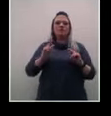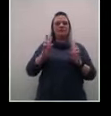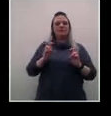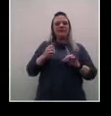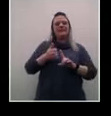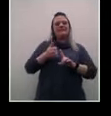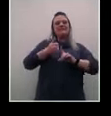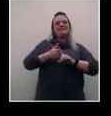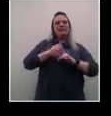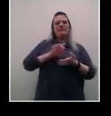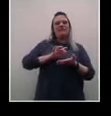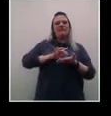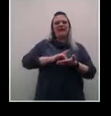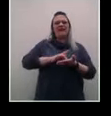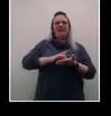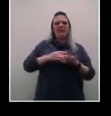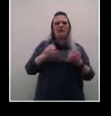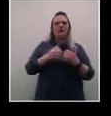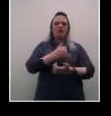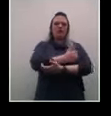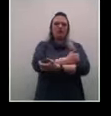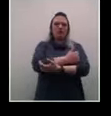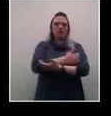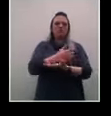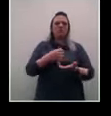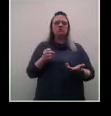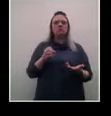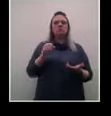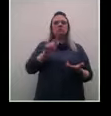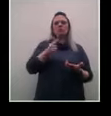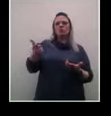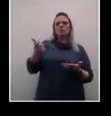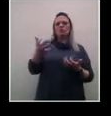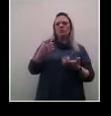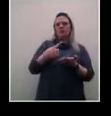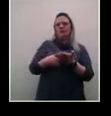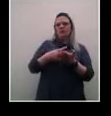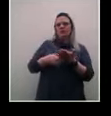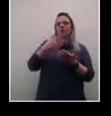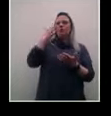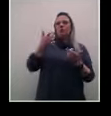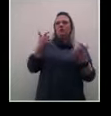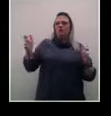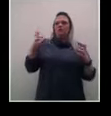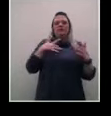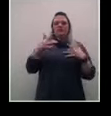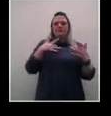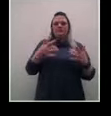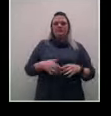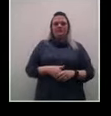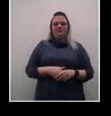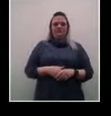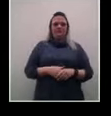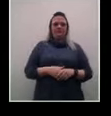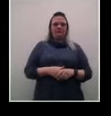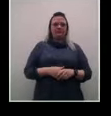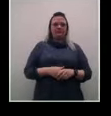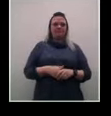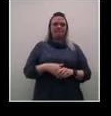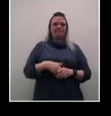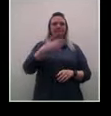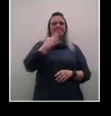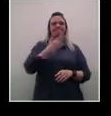self-medicating with drugs. So I'm going to turn it over to Dr. Burstein to talk about why this is a huge concern. Thanks. So